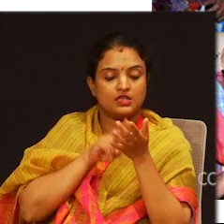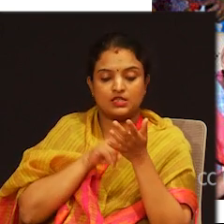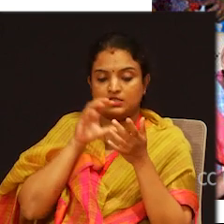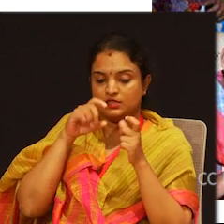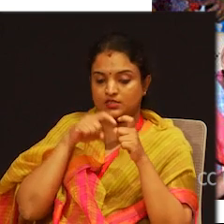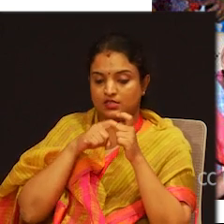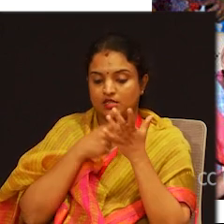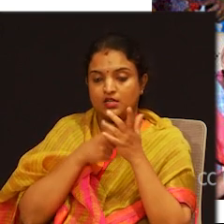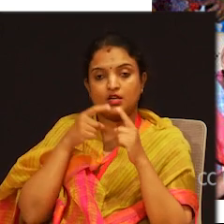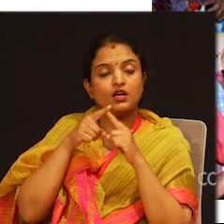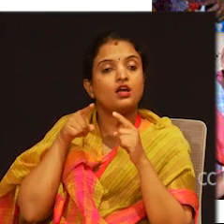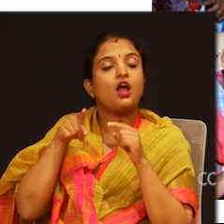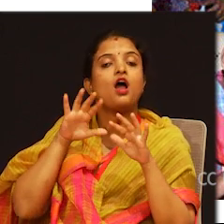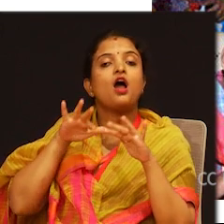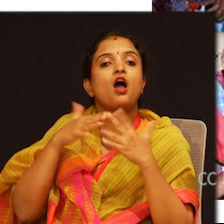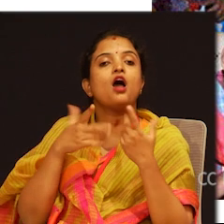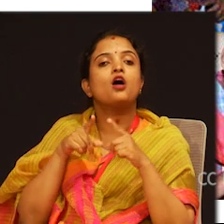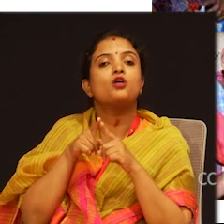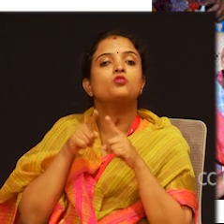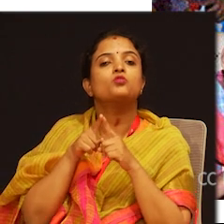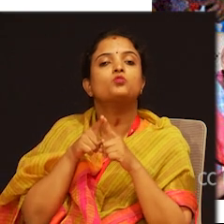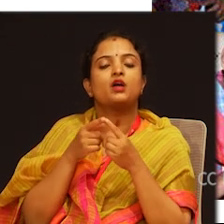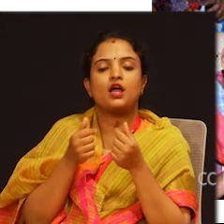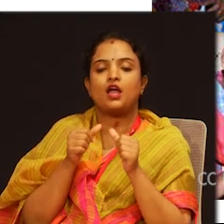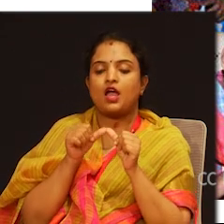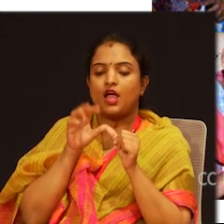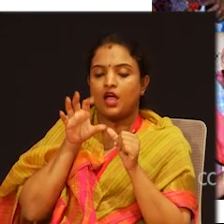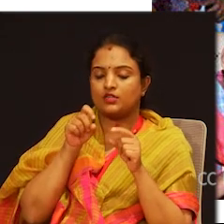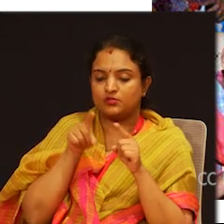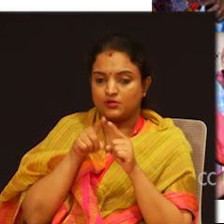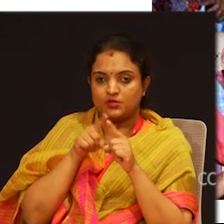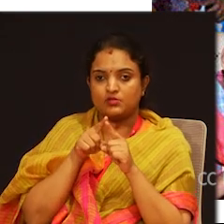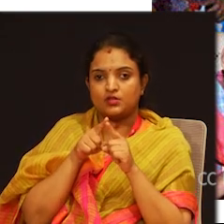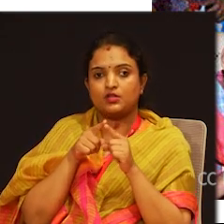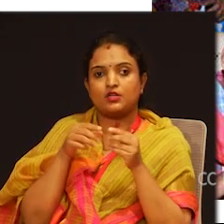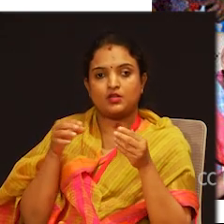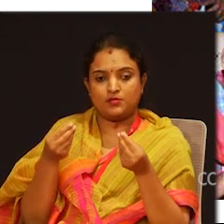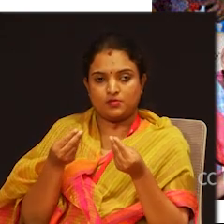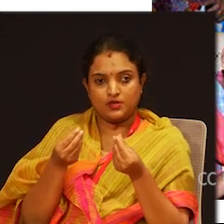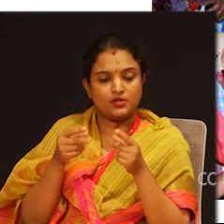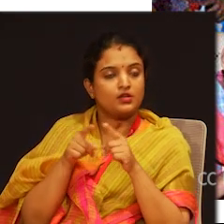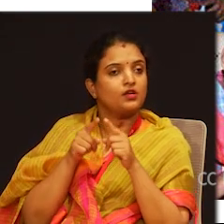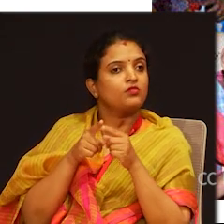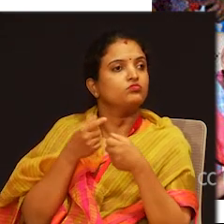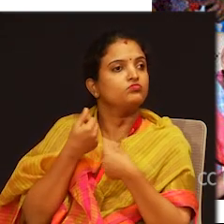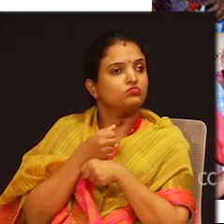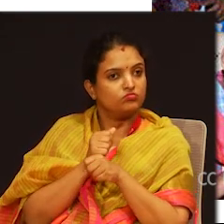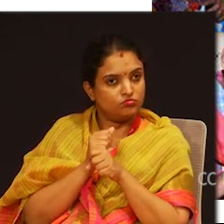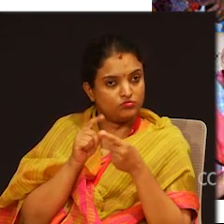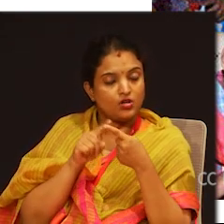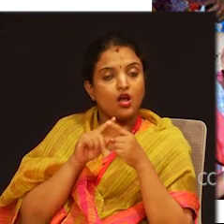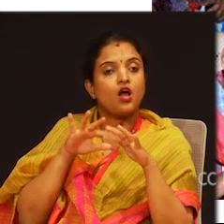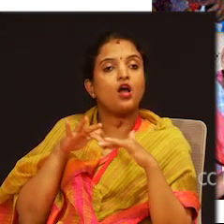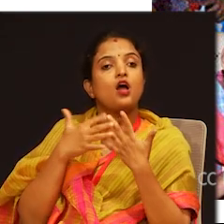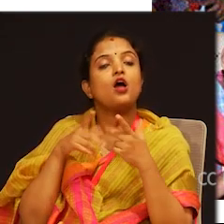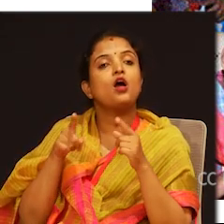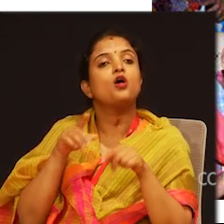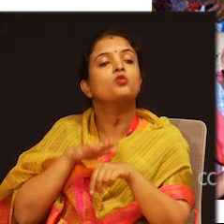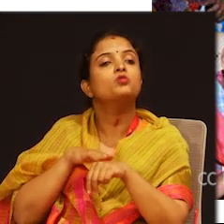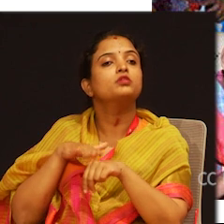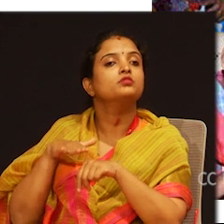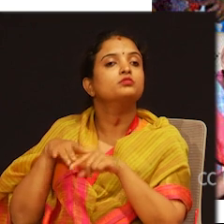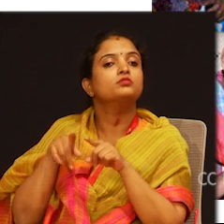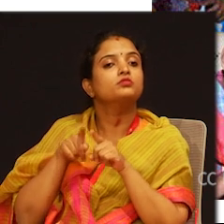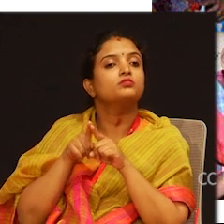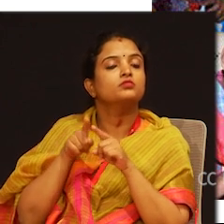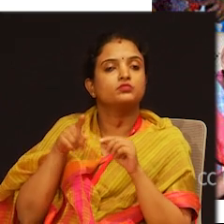us understand how to make accessible material for children in classrooms, and how this experience